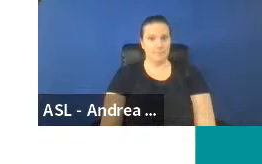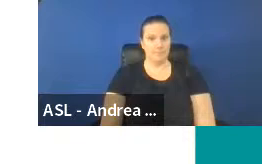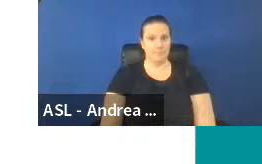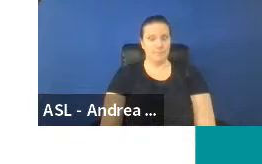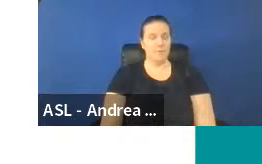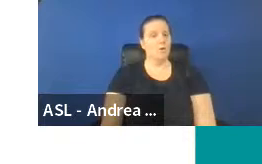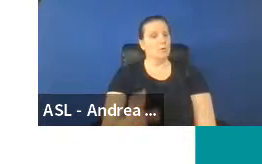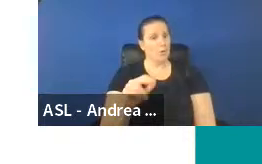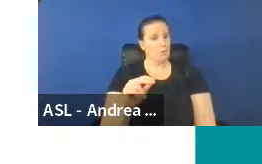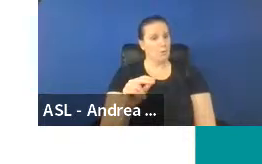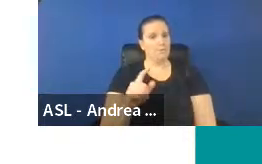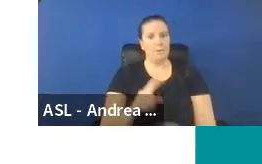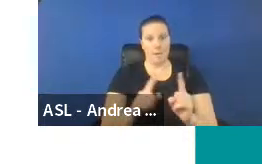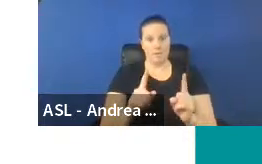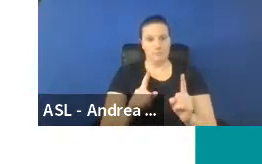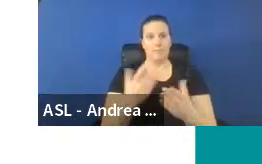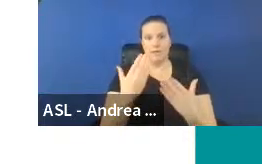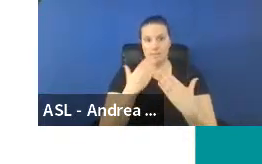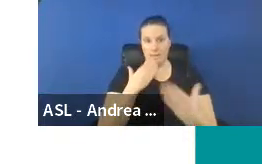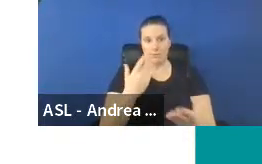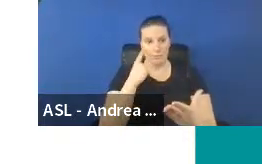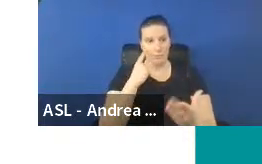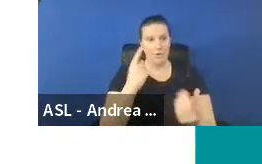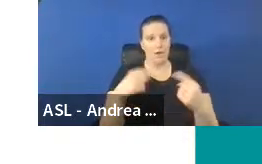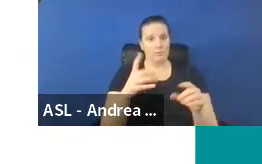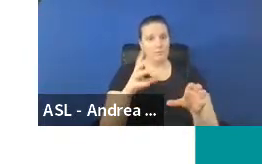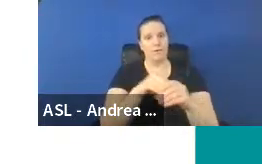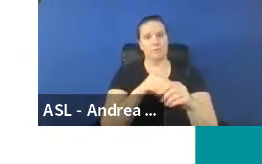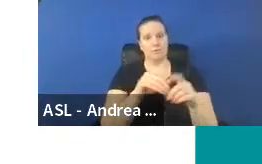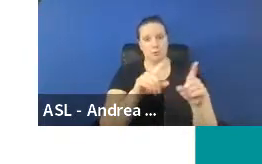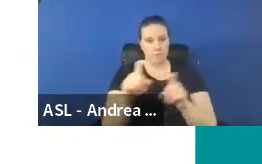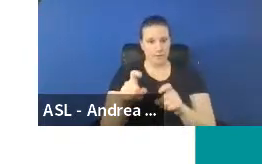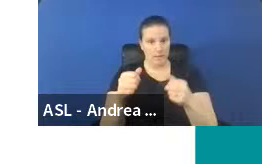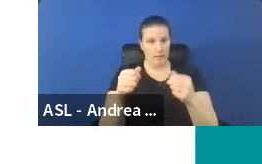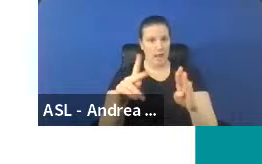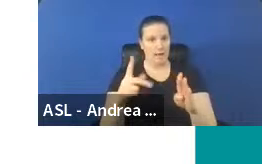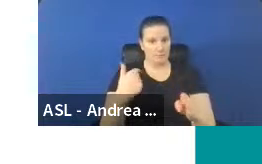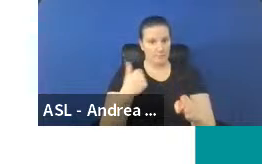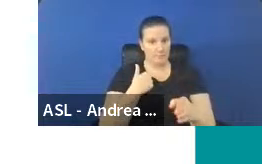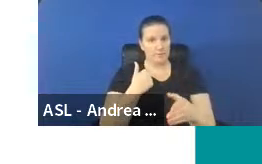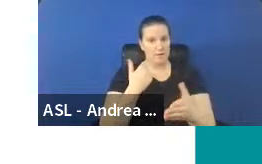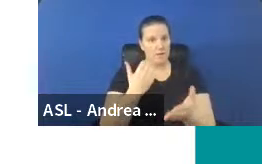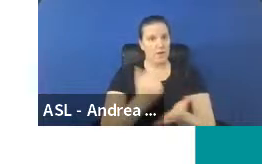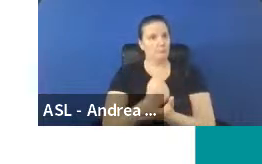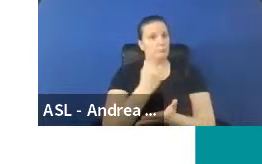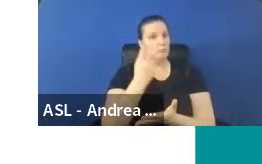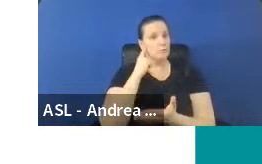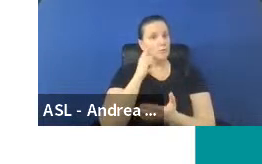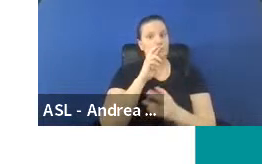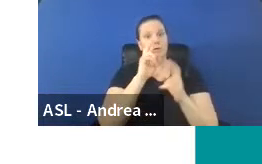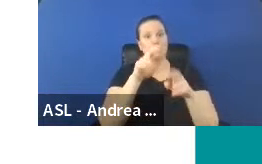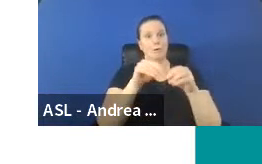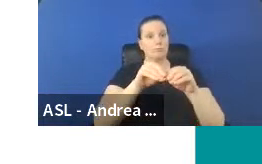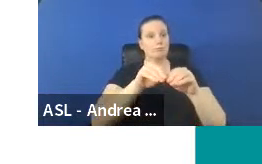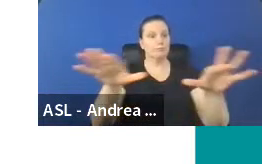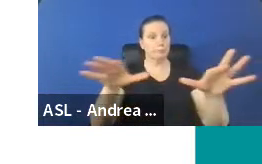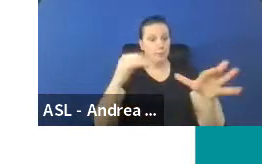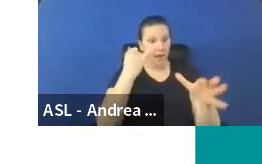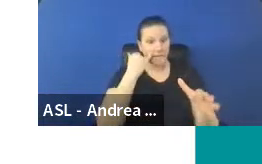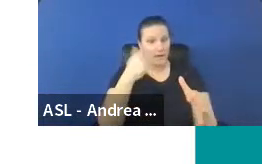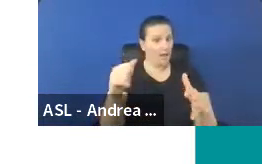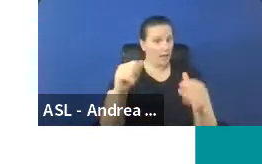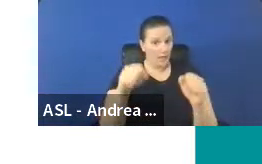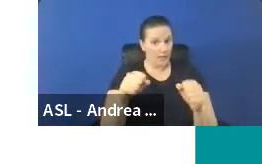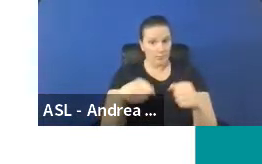for participating in the survey and for allowing me the opportunity to provide this report out. And if there's anything I